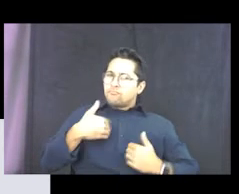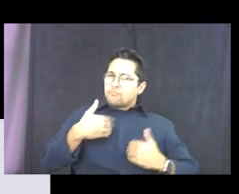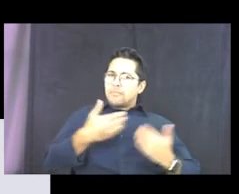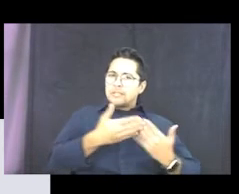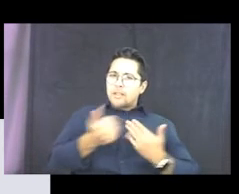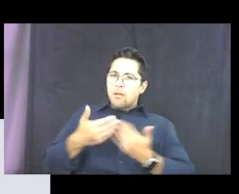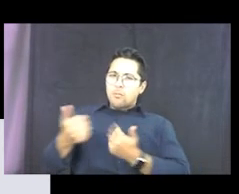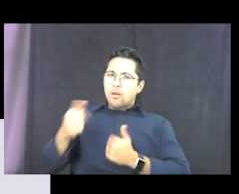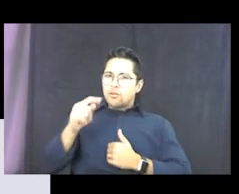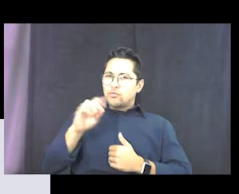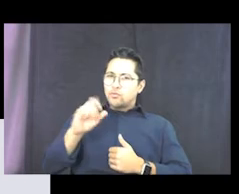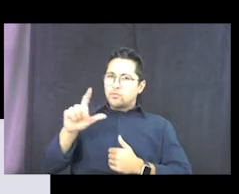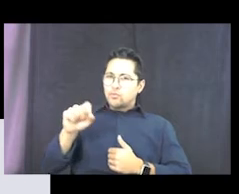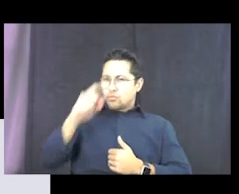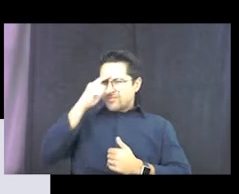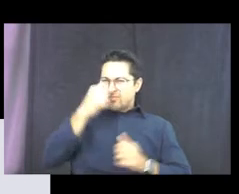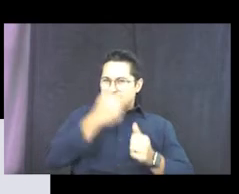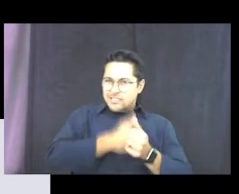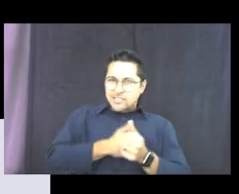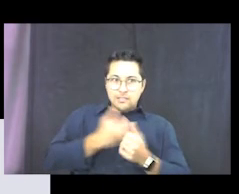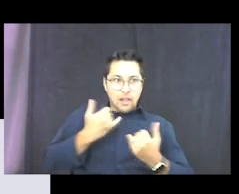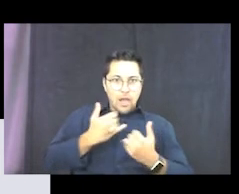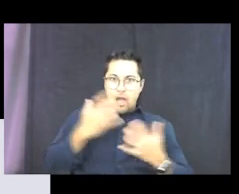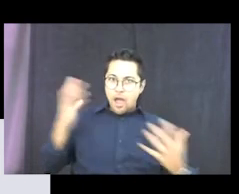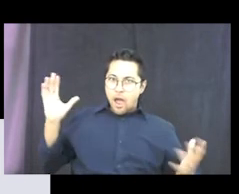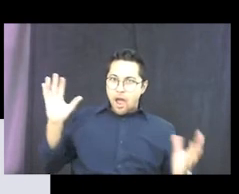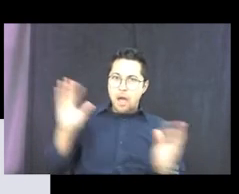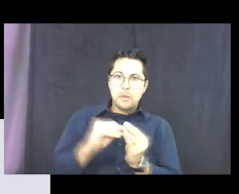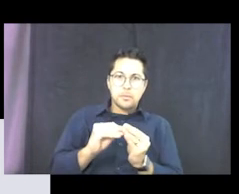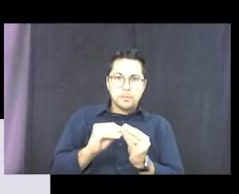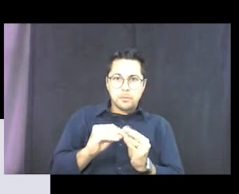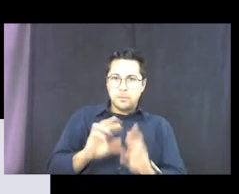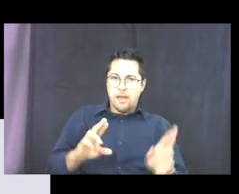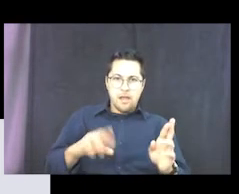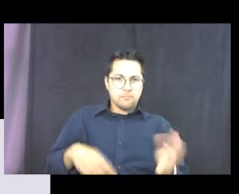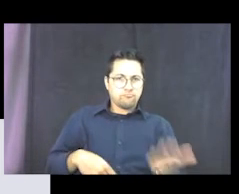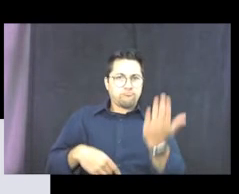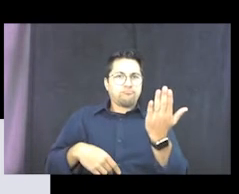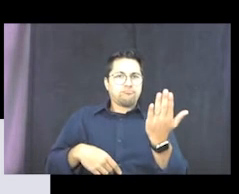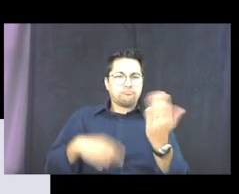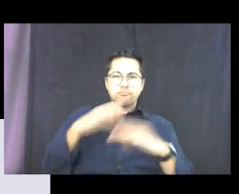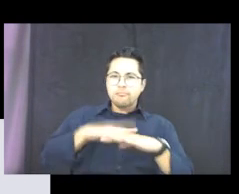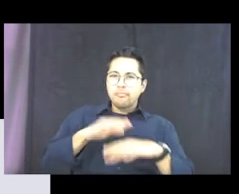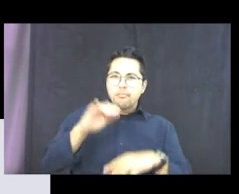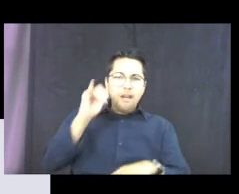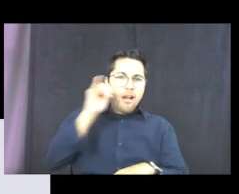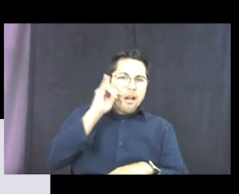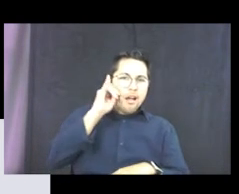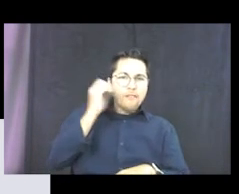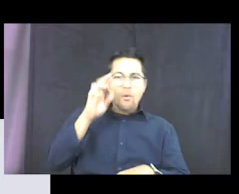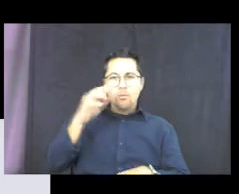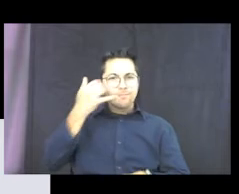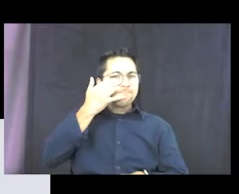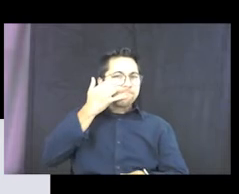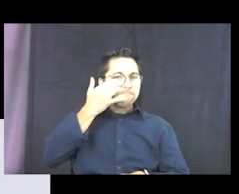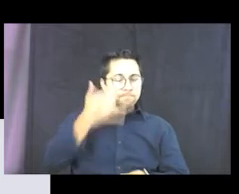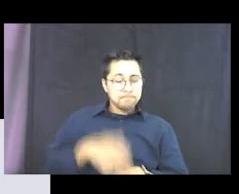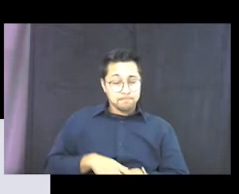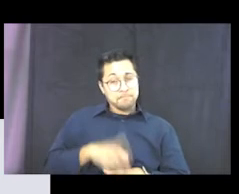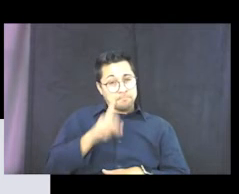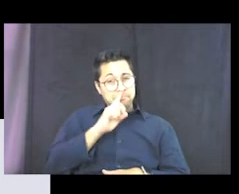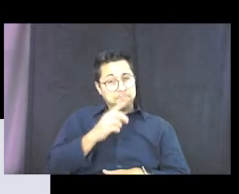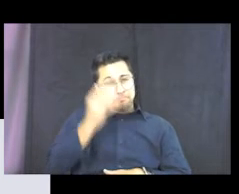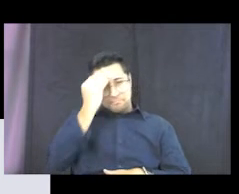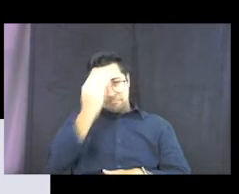each of these tasks. Now they are all readily available on your iPhone or mobile device. And I challenge you to